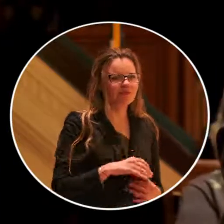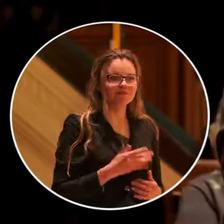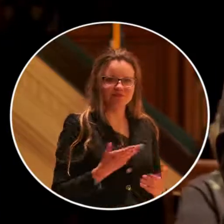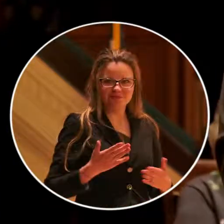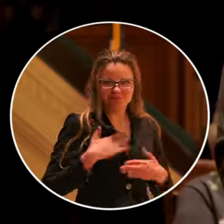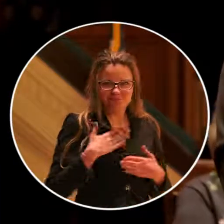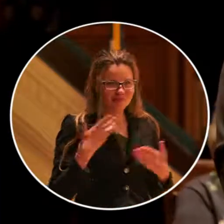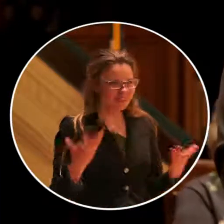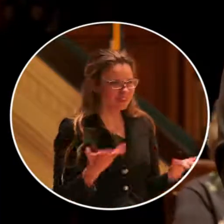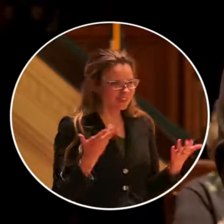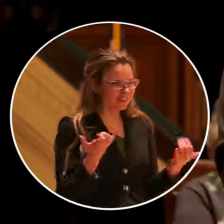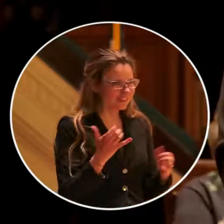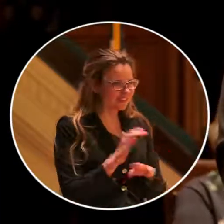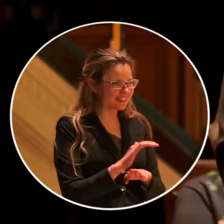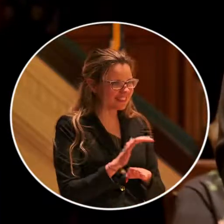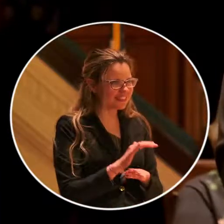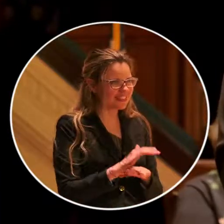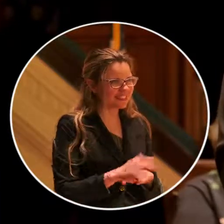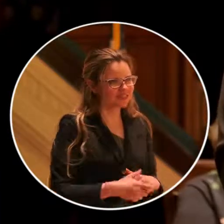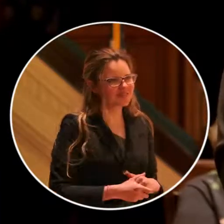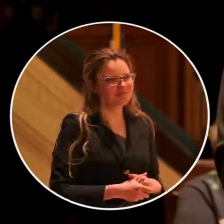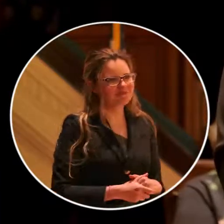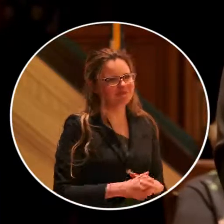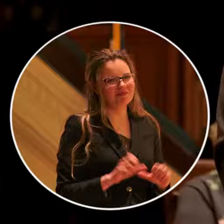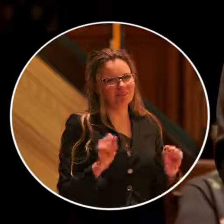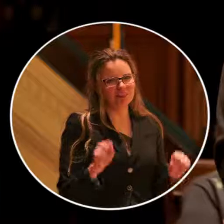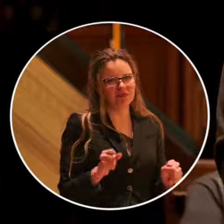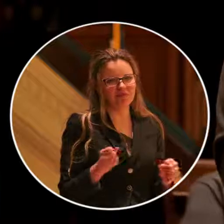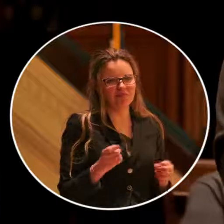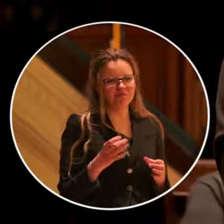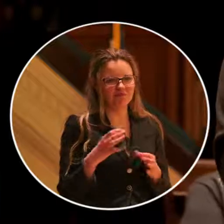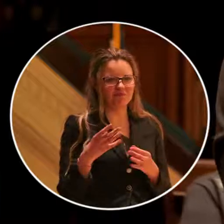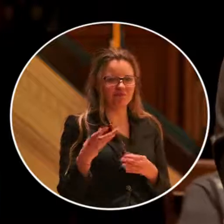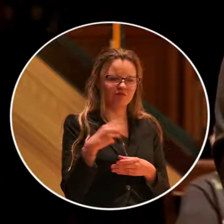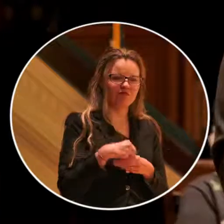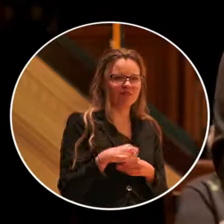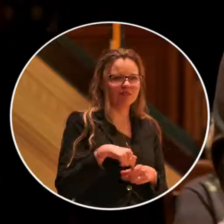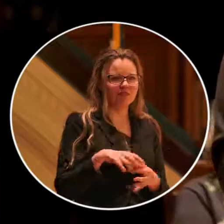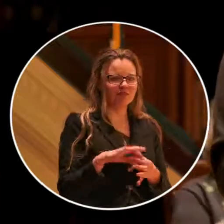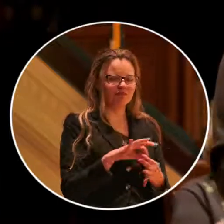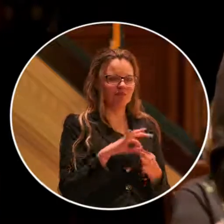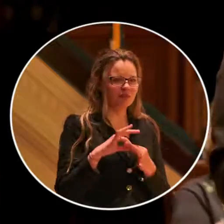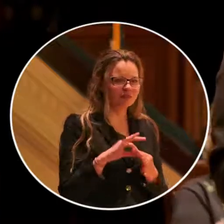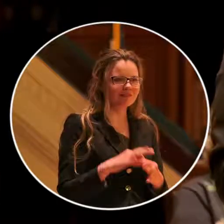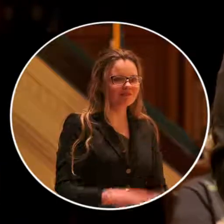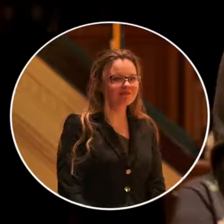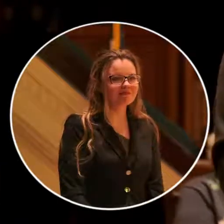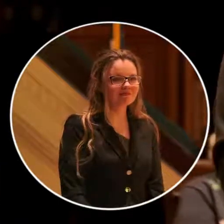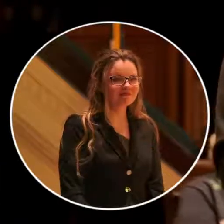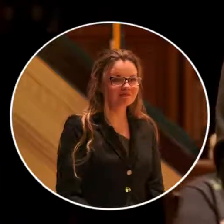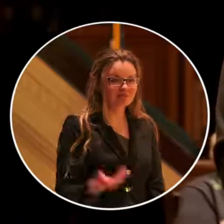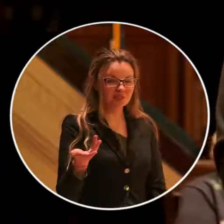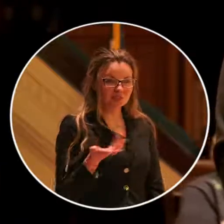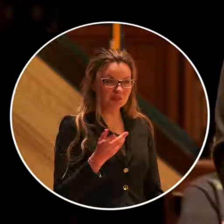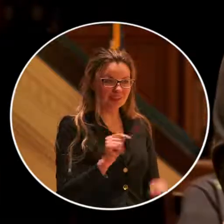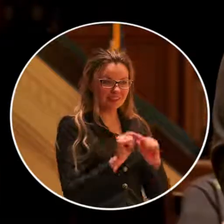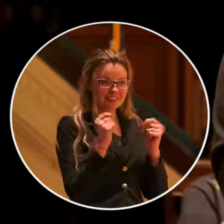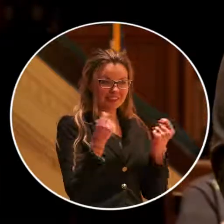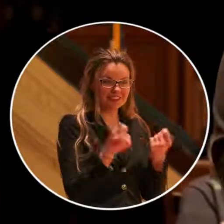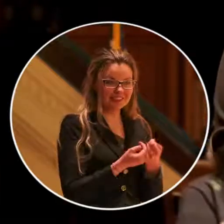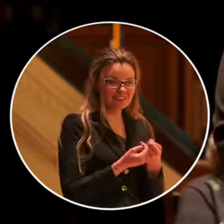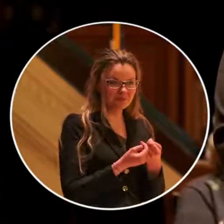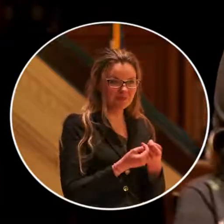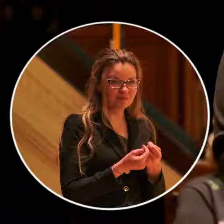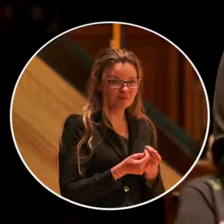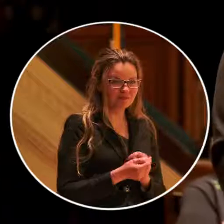here tonight to be a part of that belonging. It's my pleasure to introduce the team that made Listen to Your